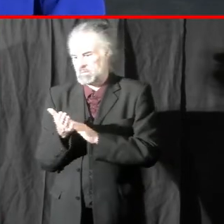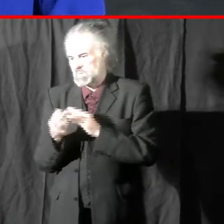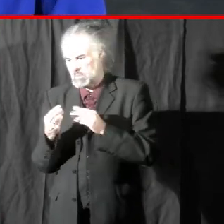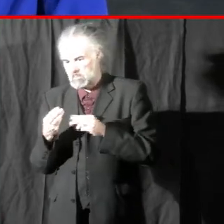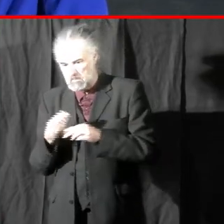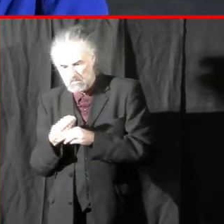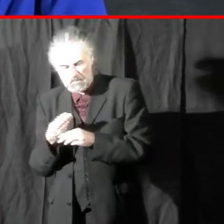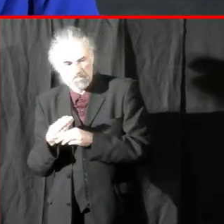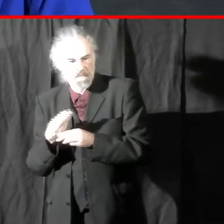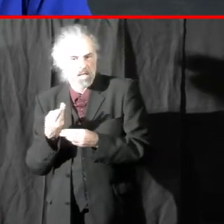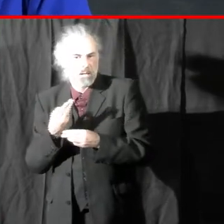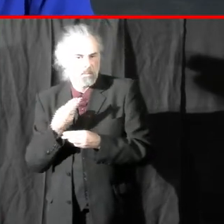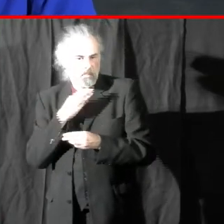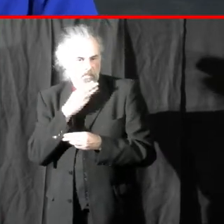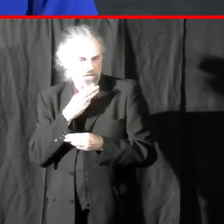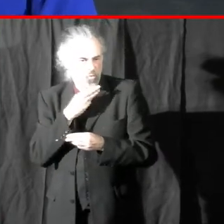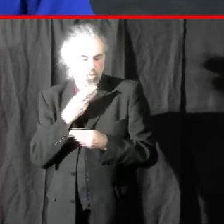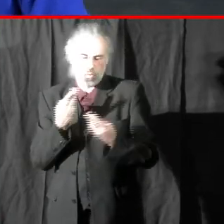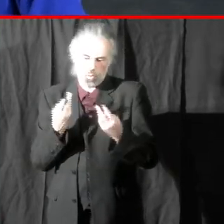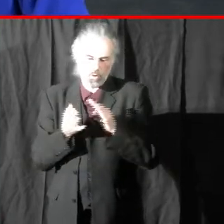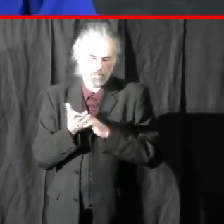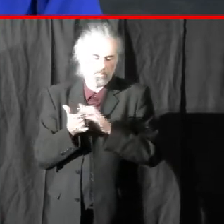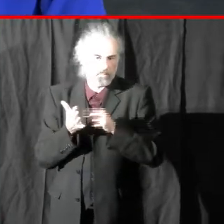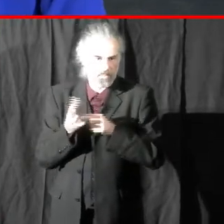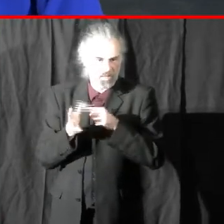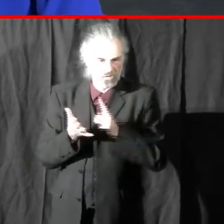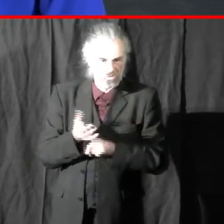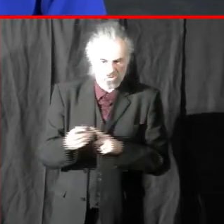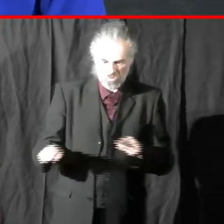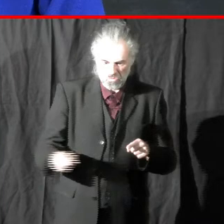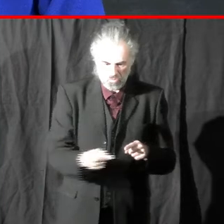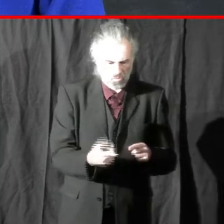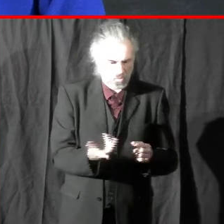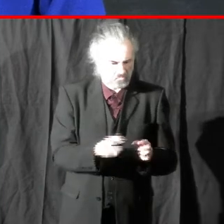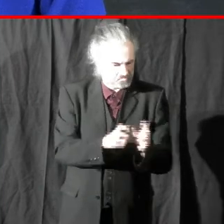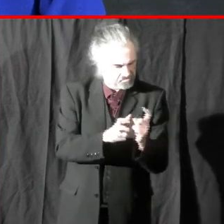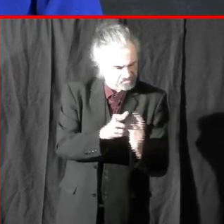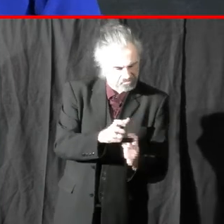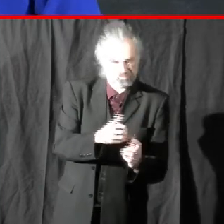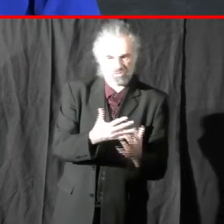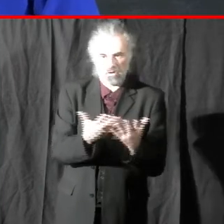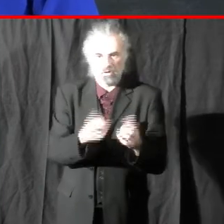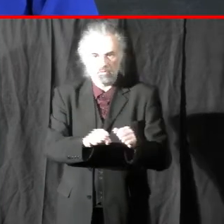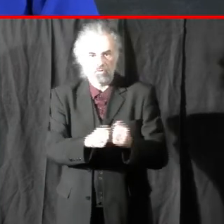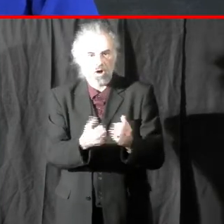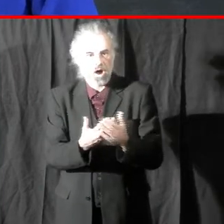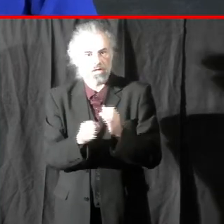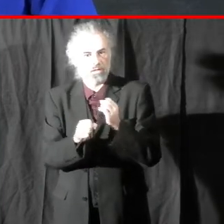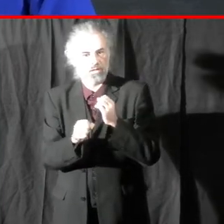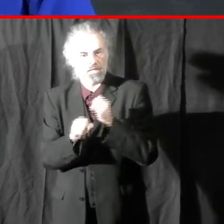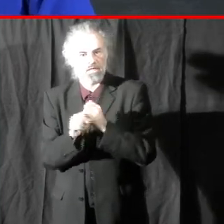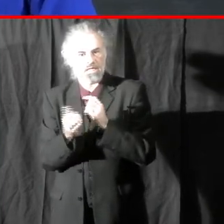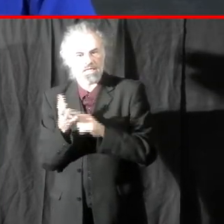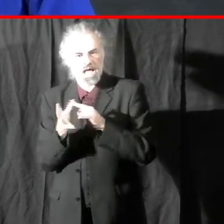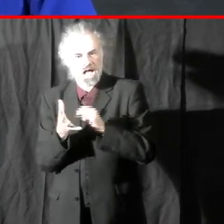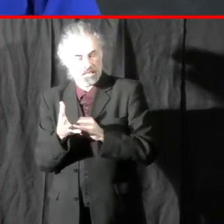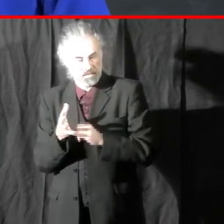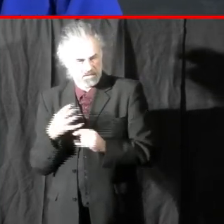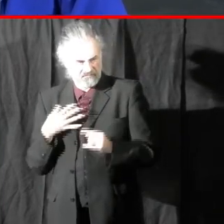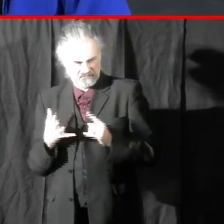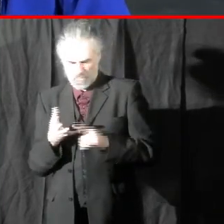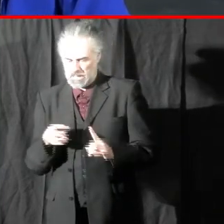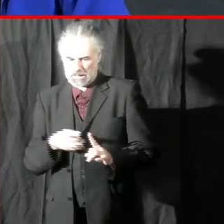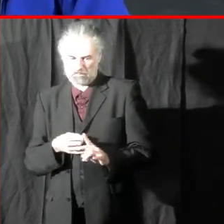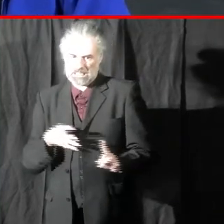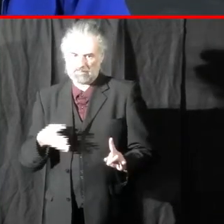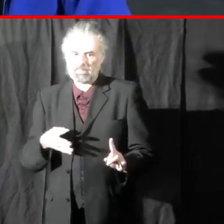got any form of ruptures on the glass, you know, surface. So what you're saying is there needs to be very specific conditions?